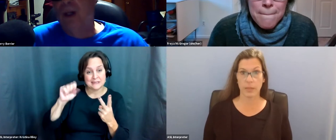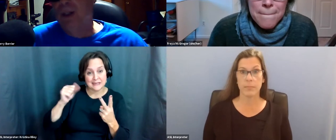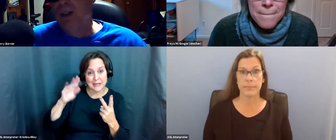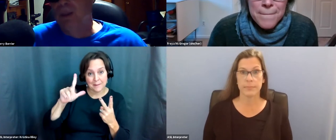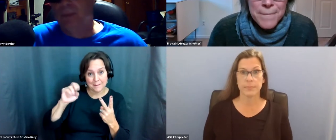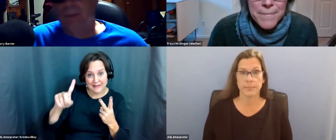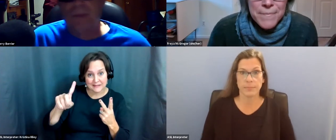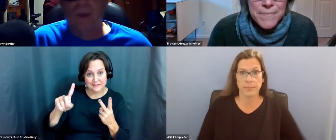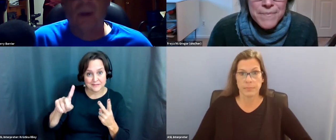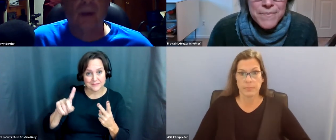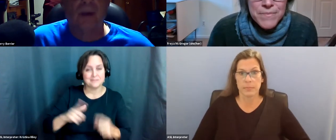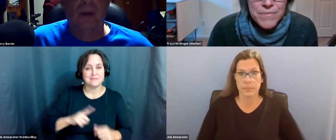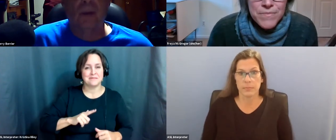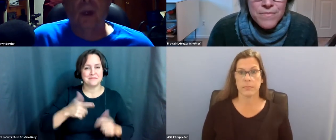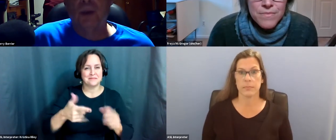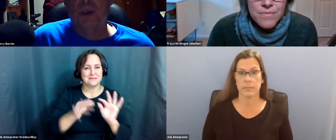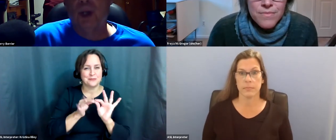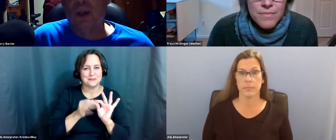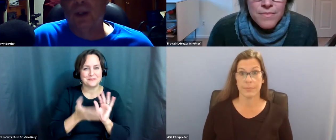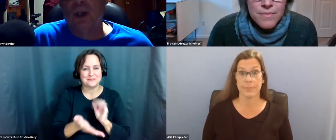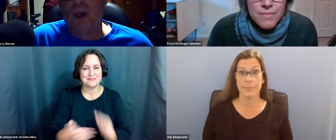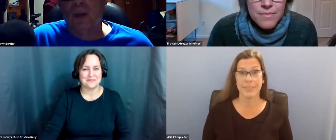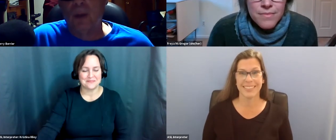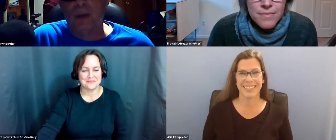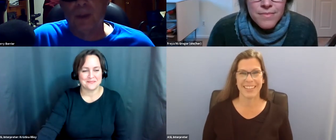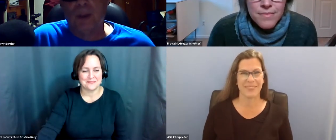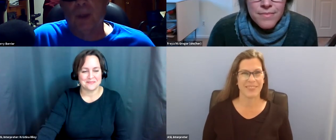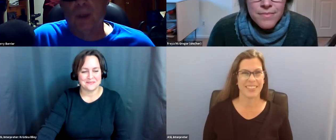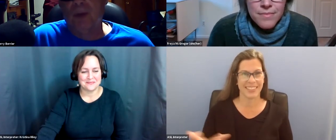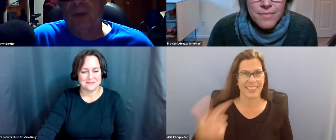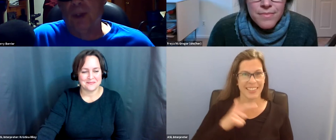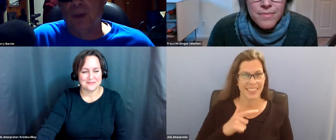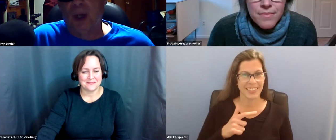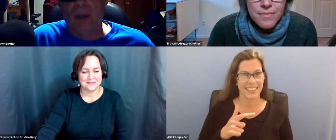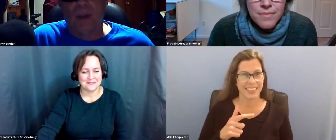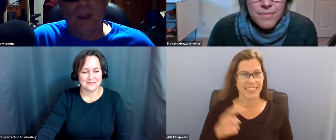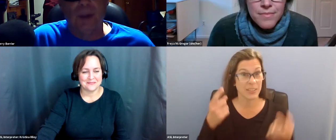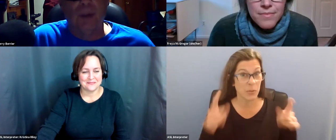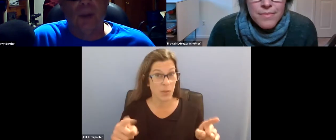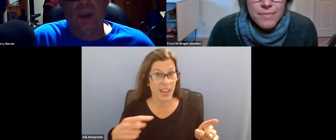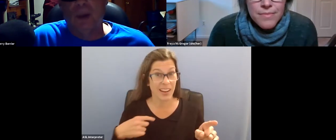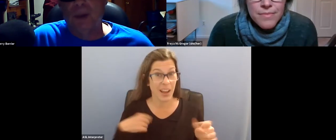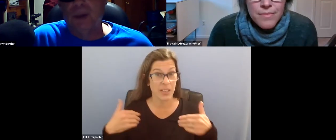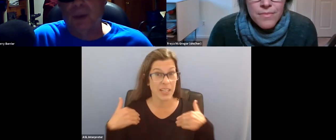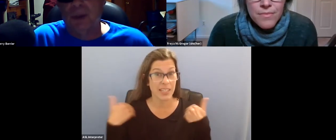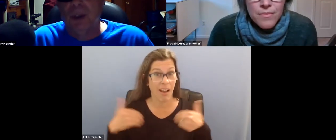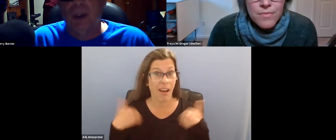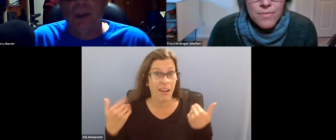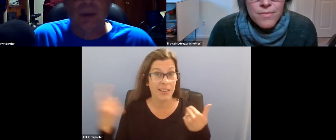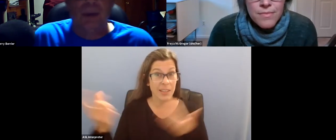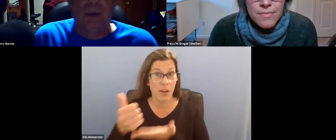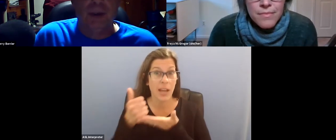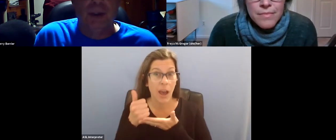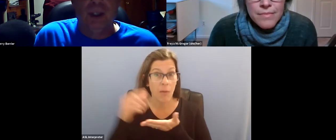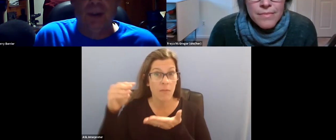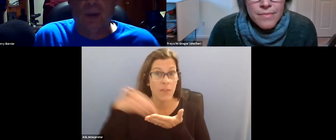I, um, when I was young, uh, remember somebody helping me fill out a job application. And one of the questions was, and